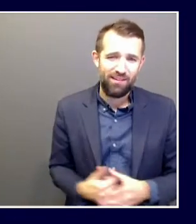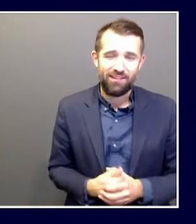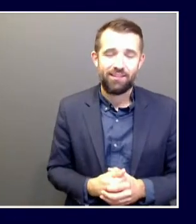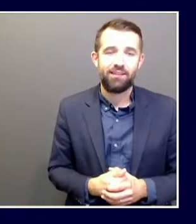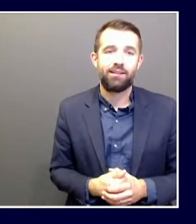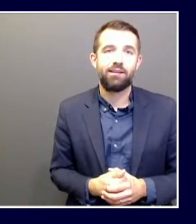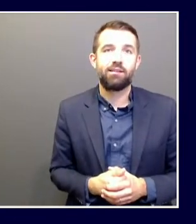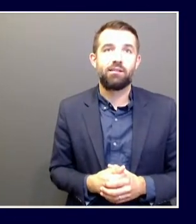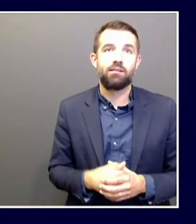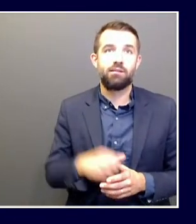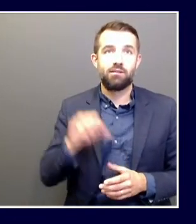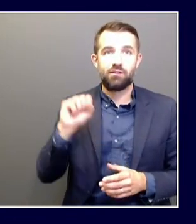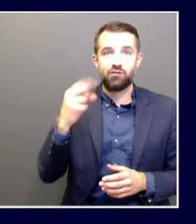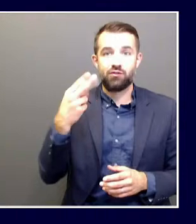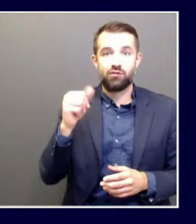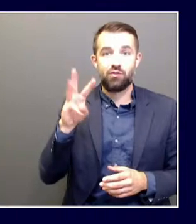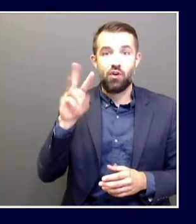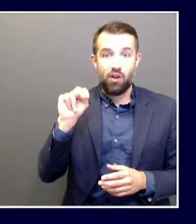next.